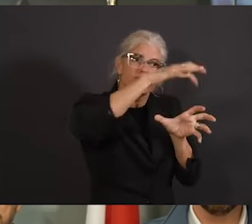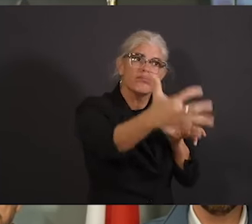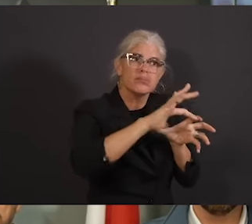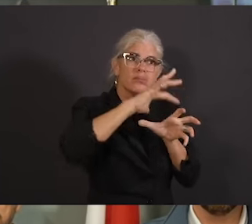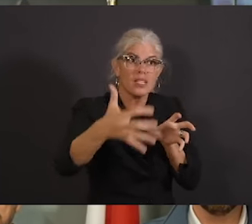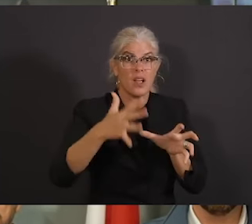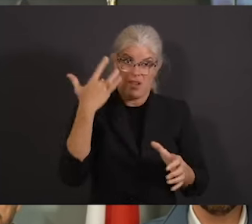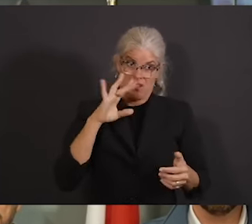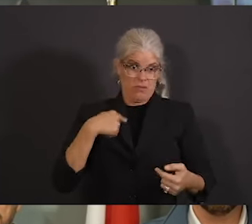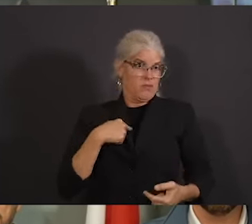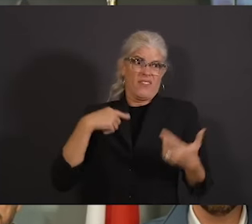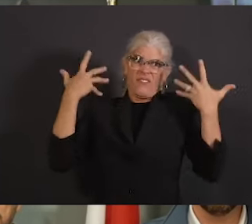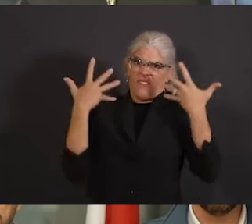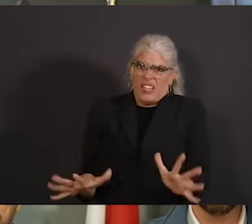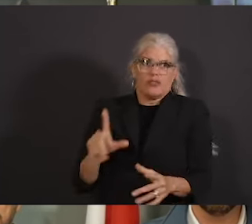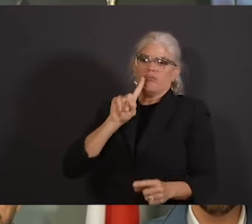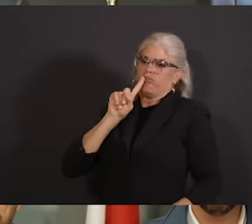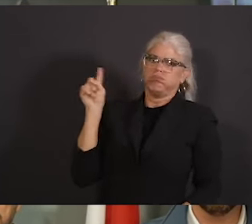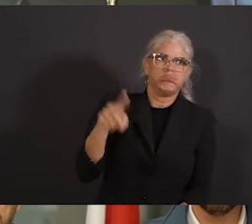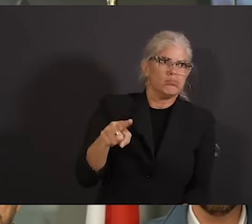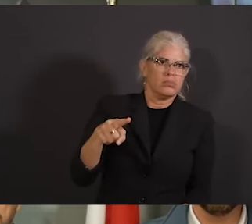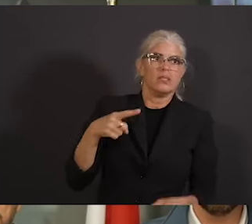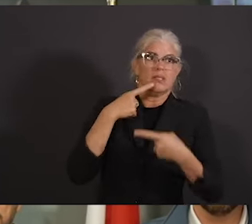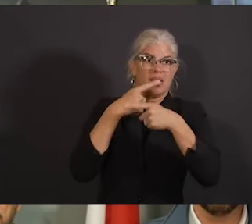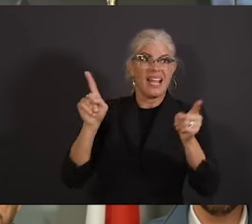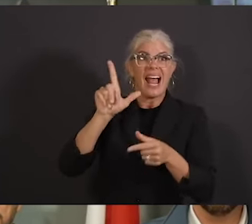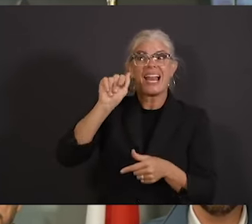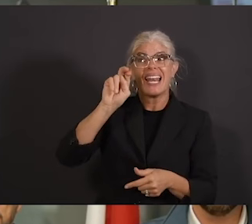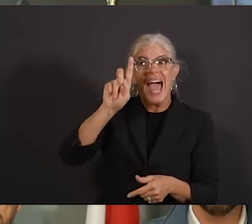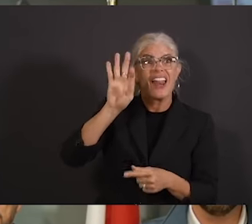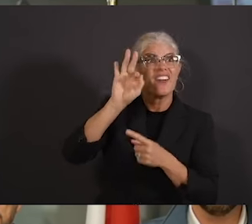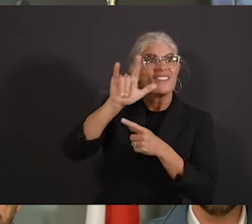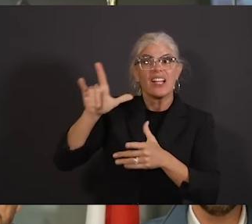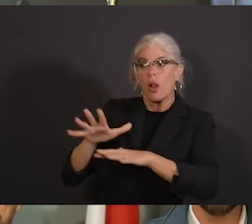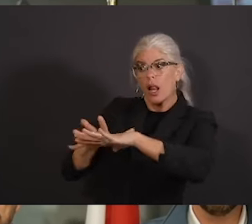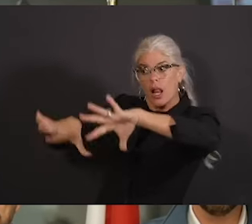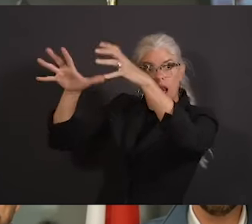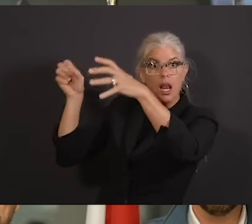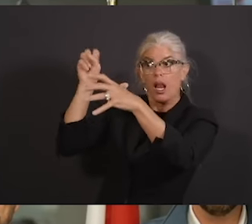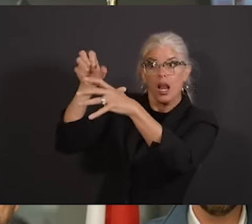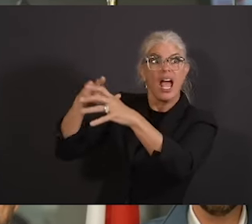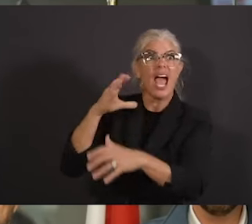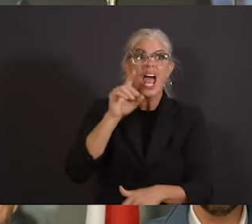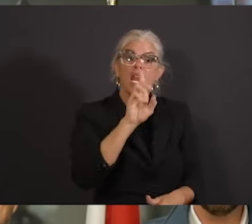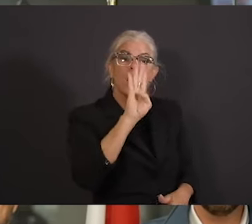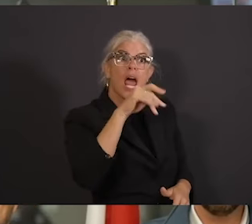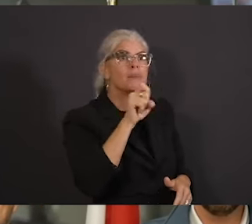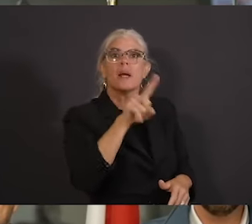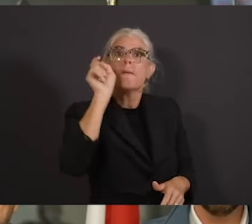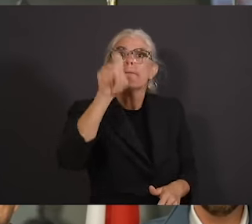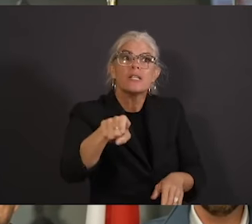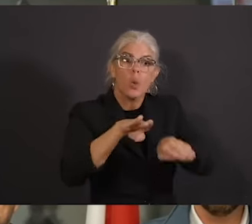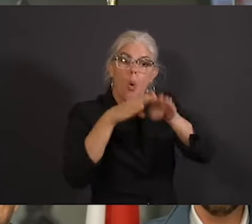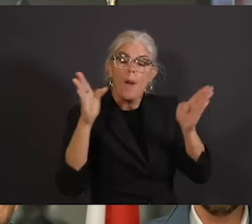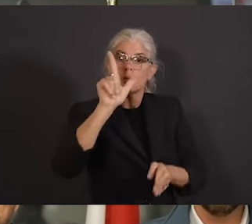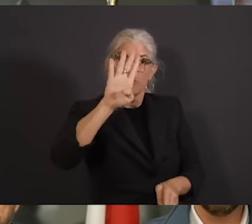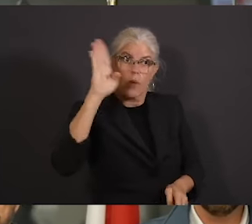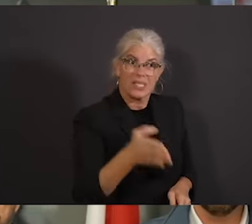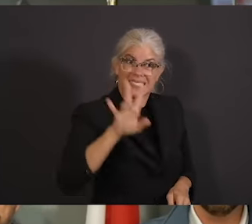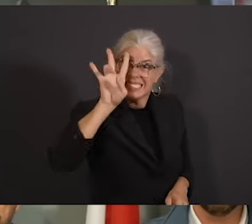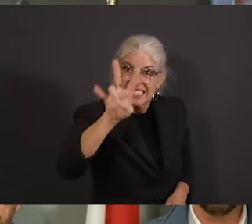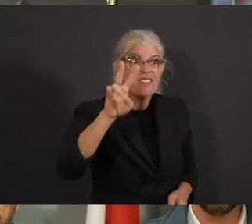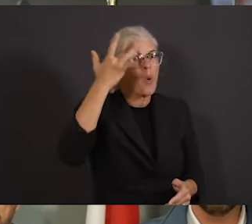requires debris landfill and dump sites to remain open 24/7 to accept debris from Hurricane Helene.